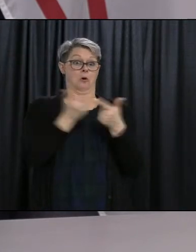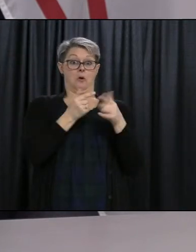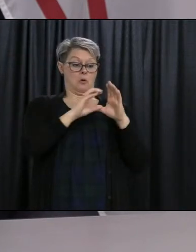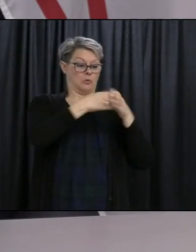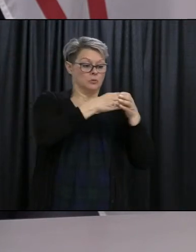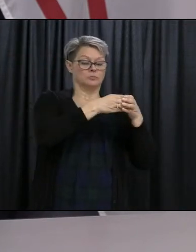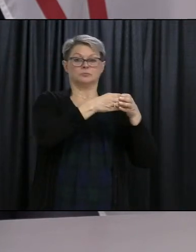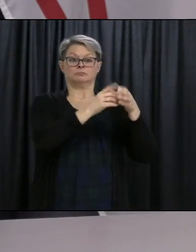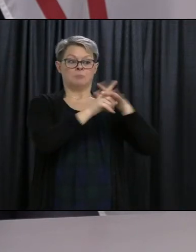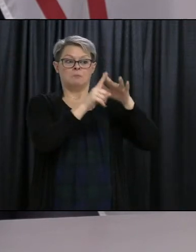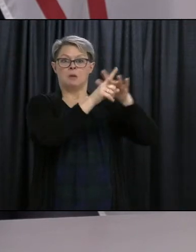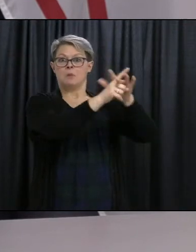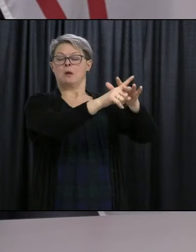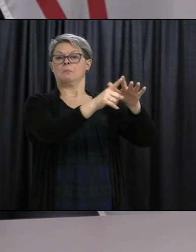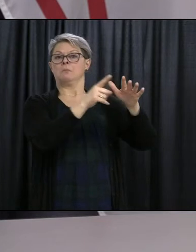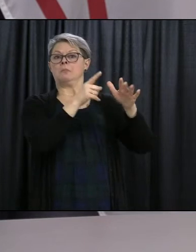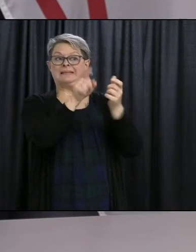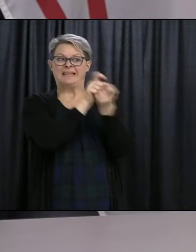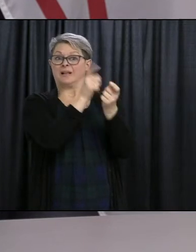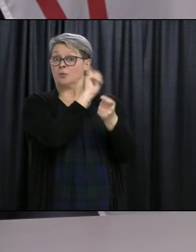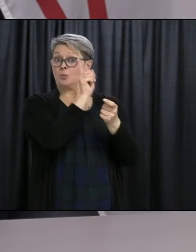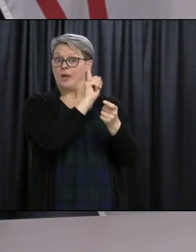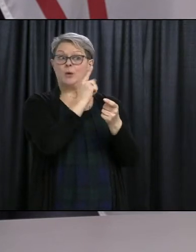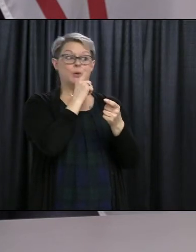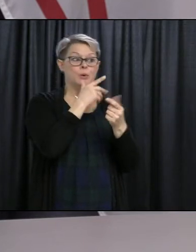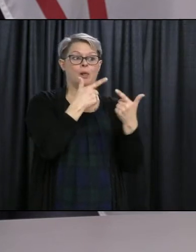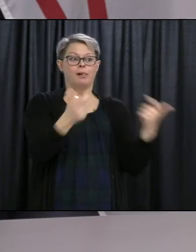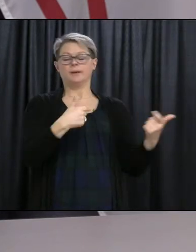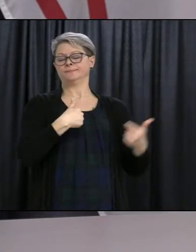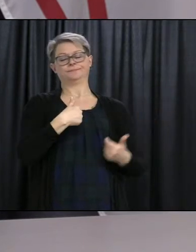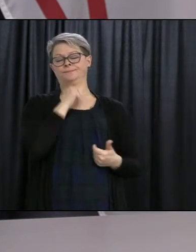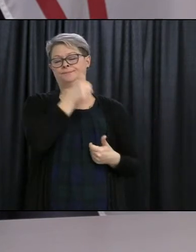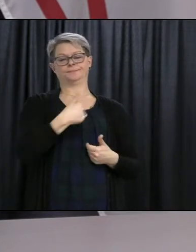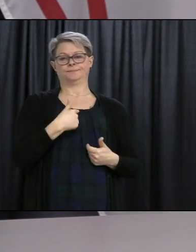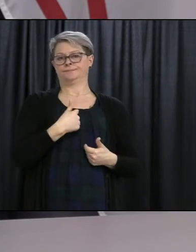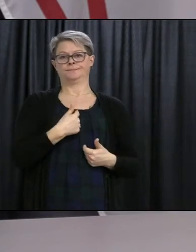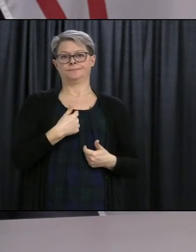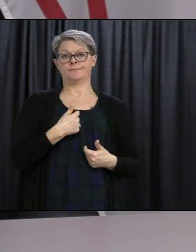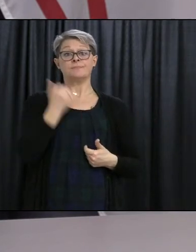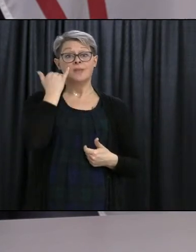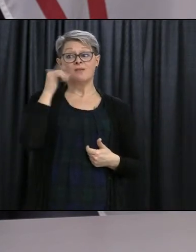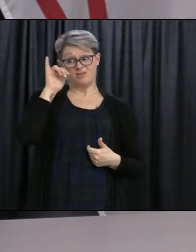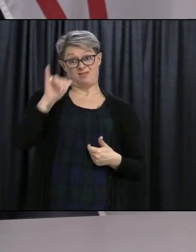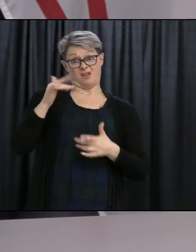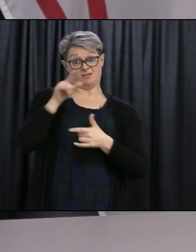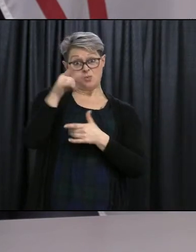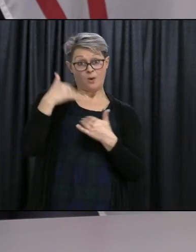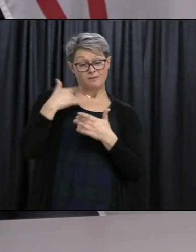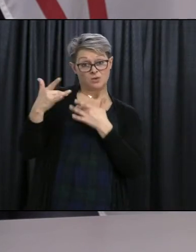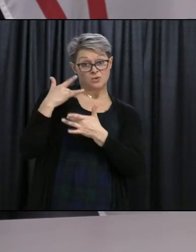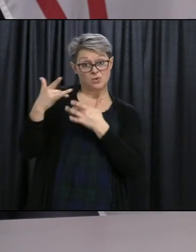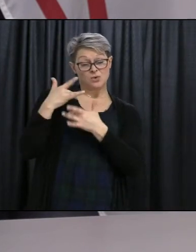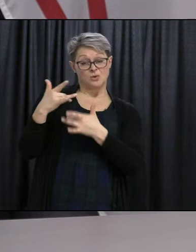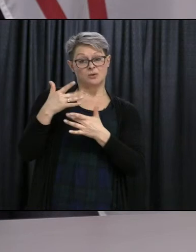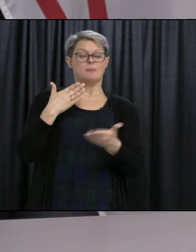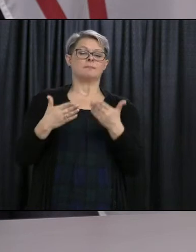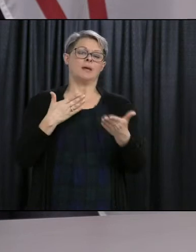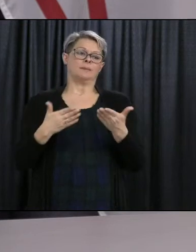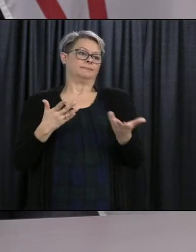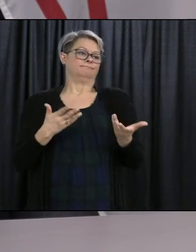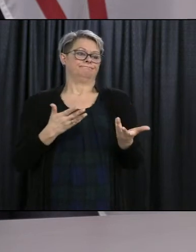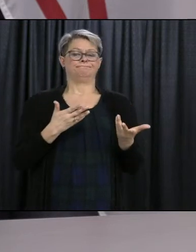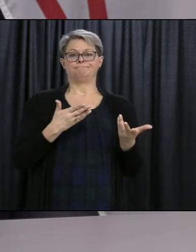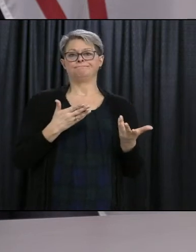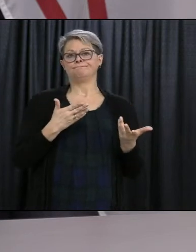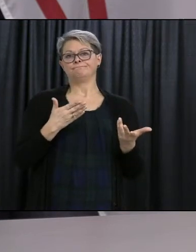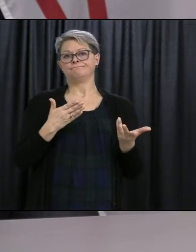where every cluster is. So if there are concerns in that regard or any questions in that regard, we can